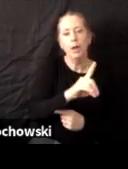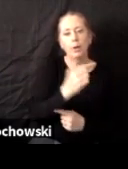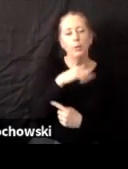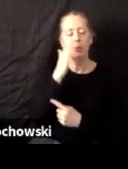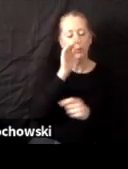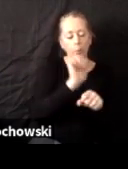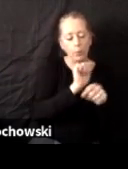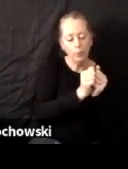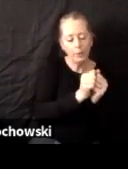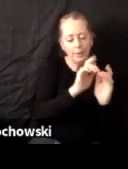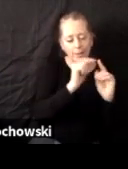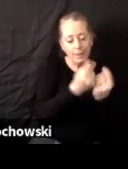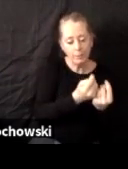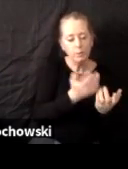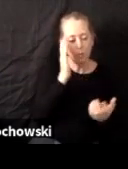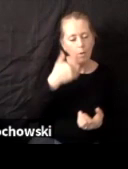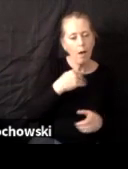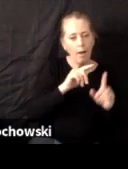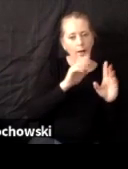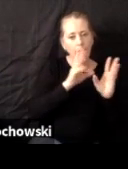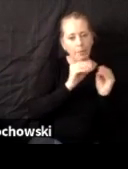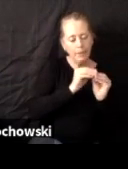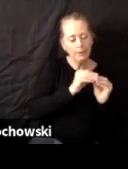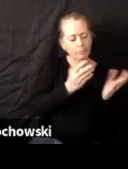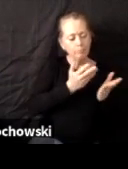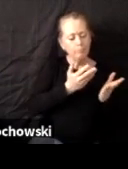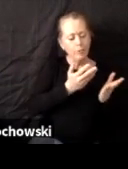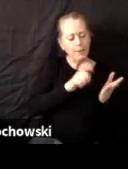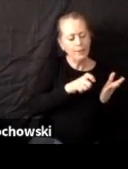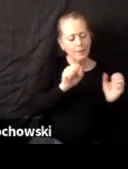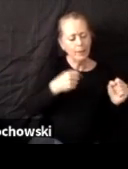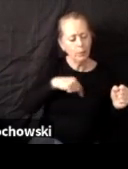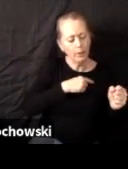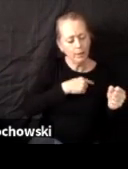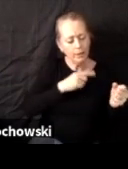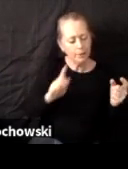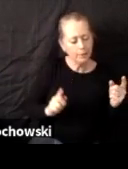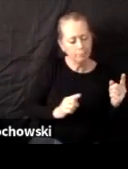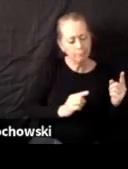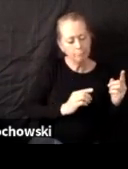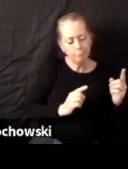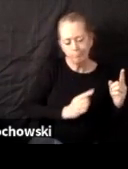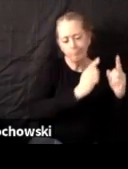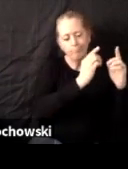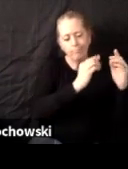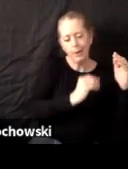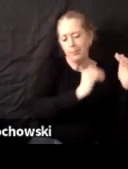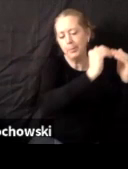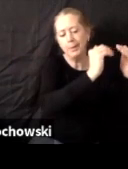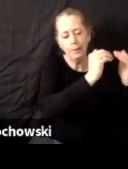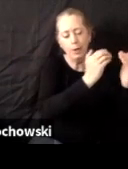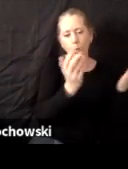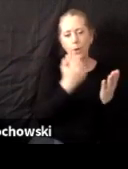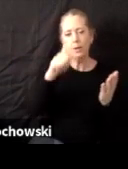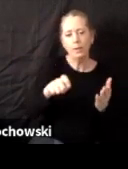to have those meetings to talk about what needs can we meet in the online school and what really needs to have in-person support